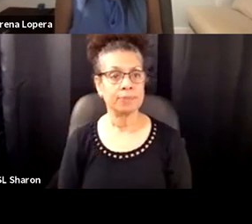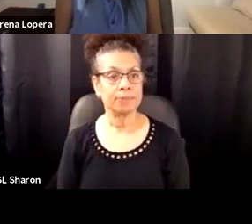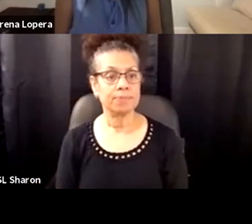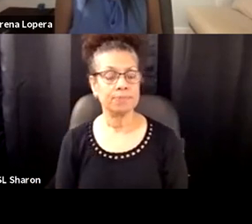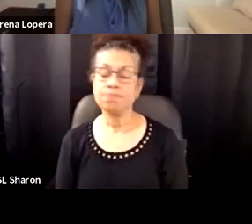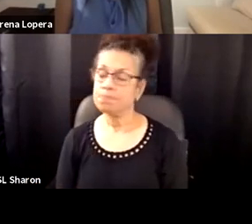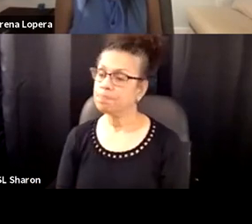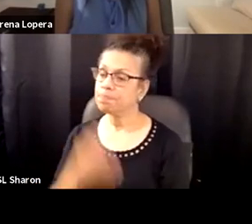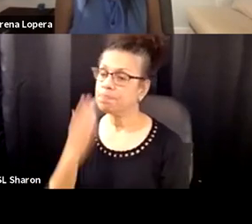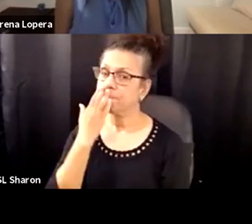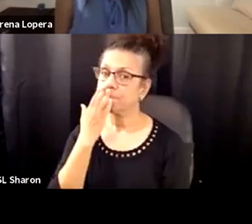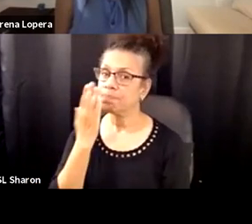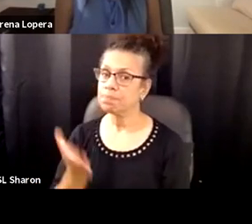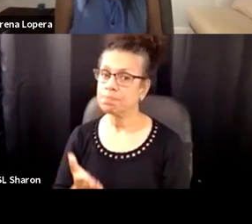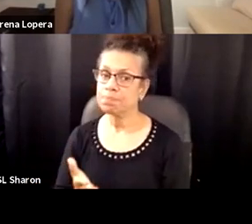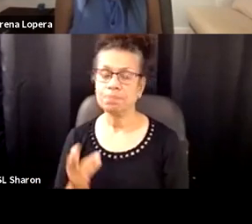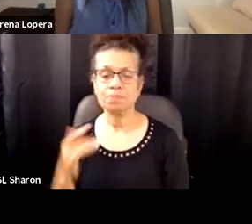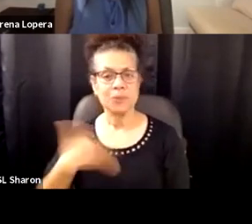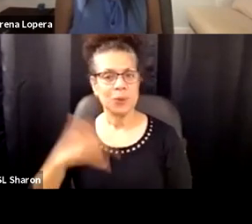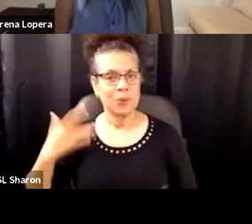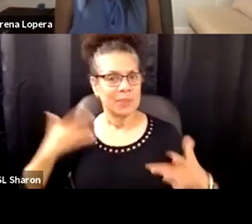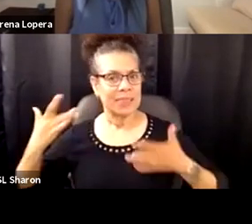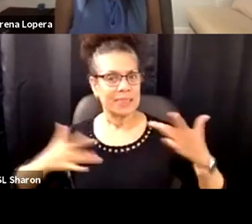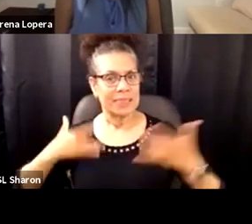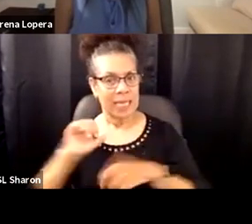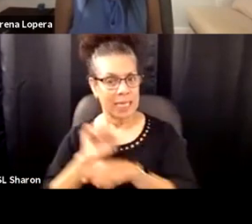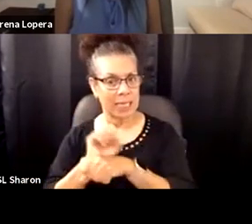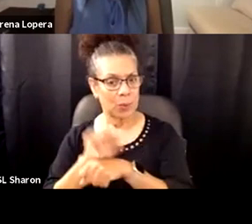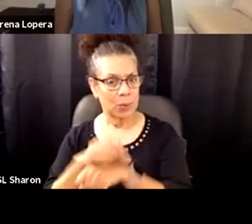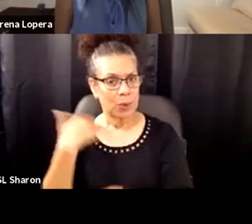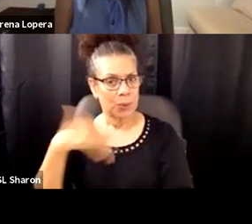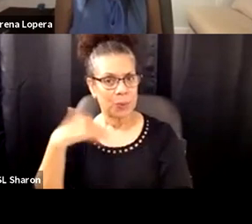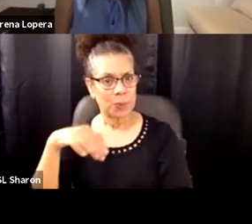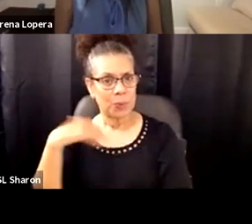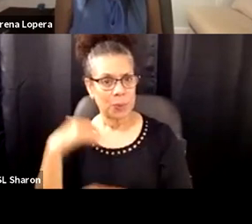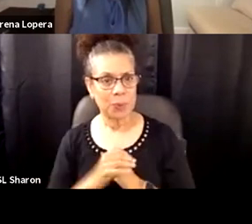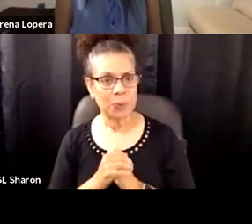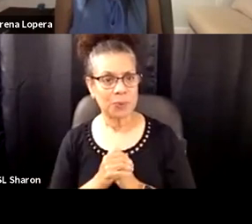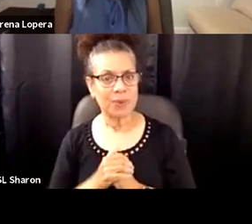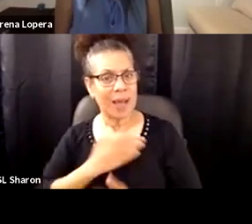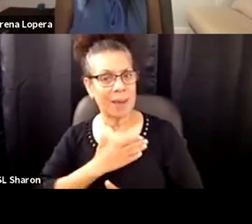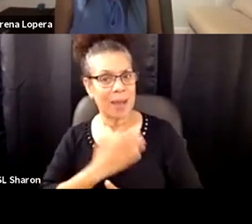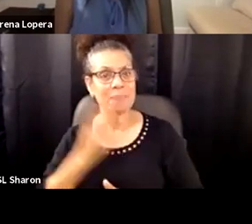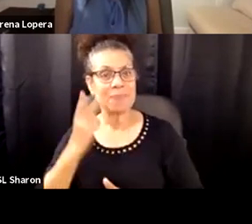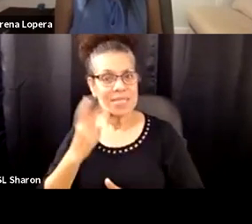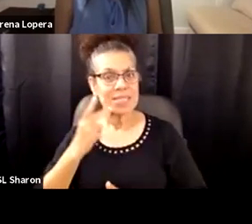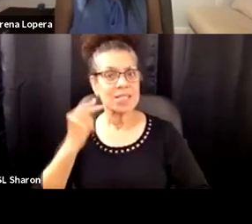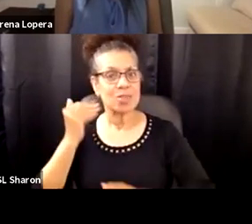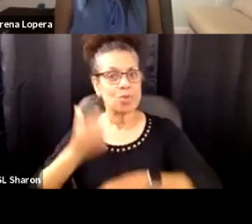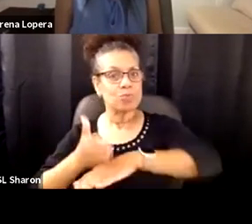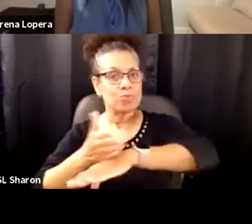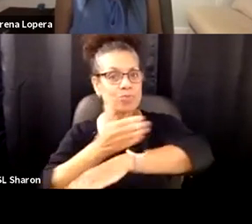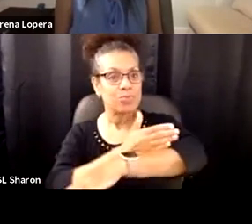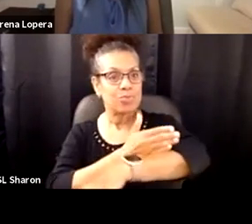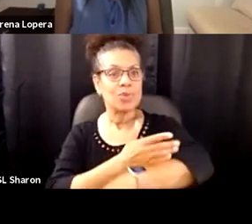thank you um this is very exciting work um and and uh great to see the progress going forward and i just want to